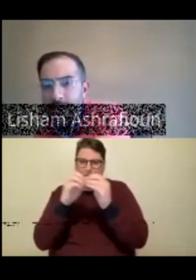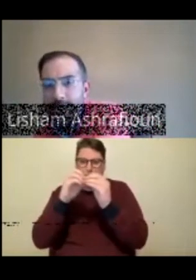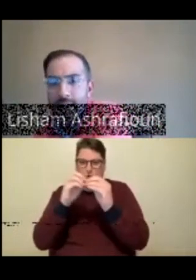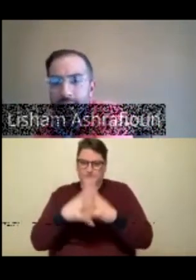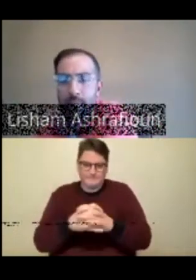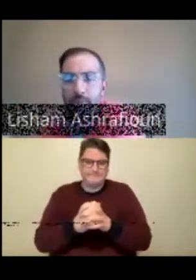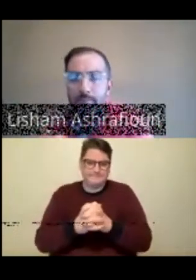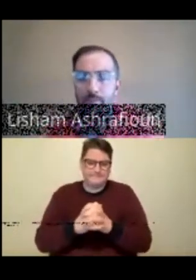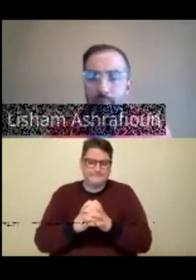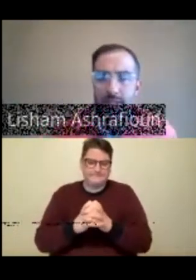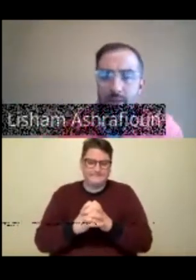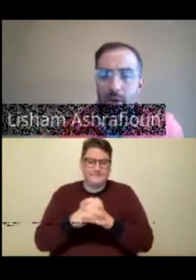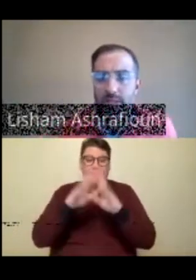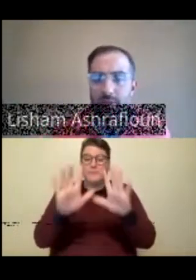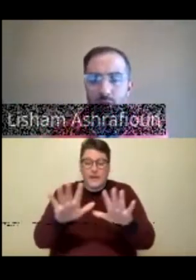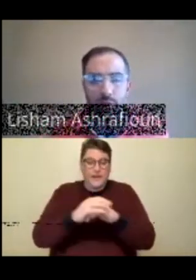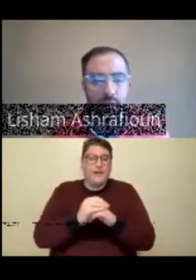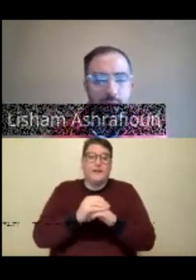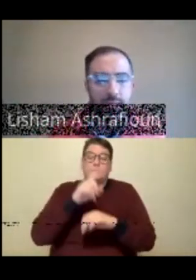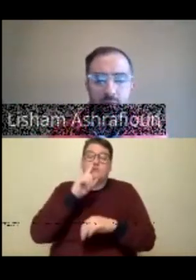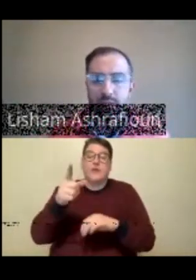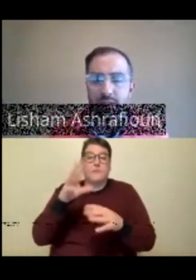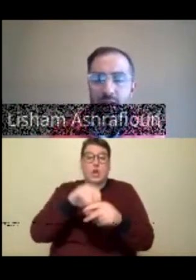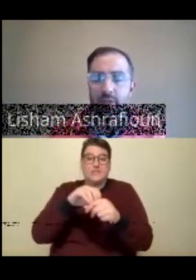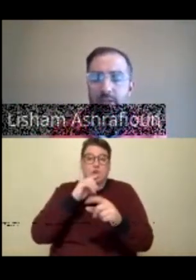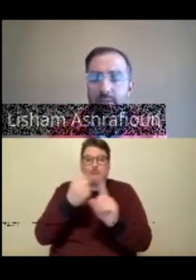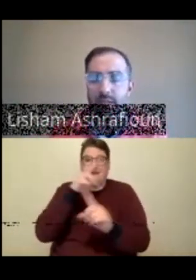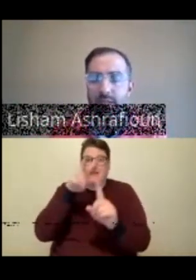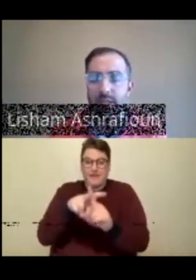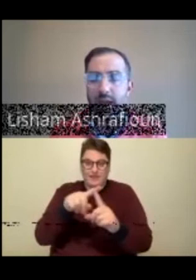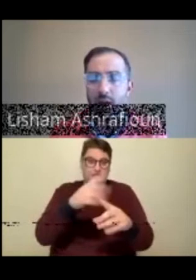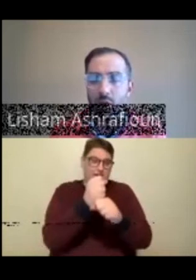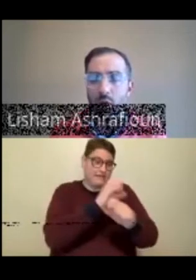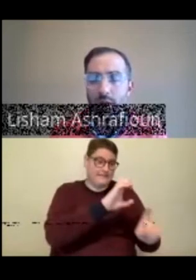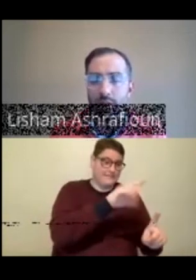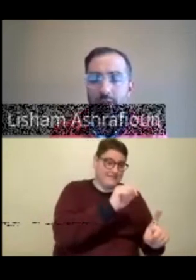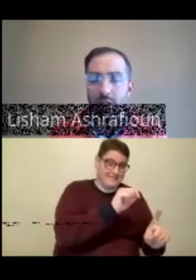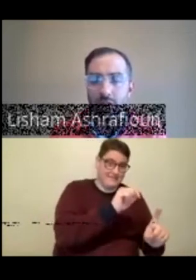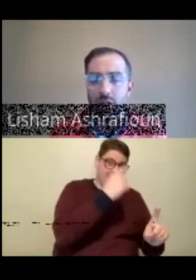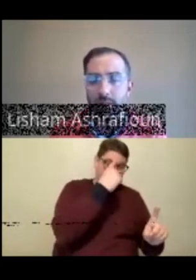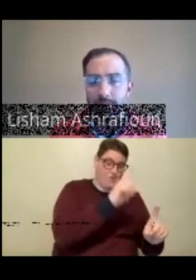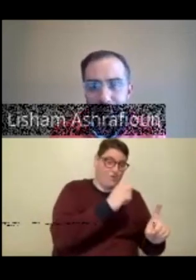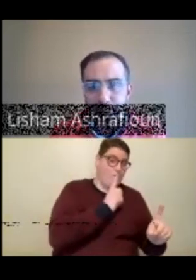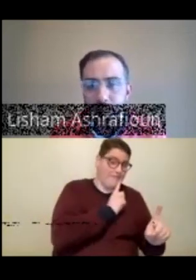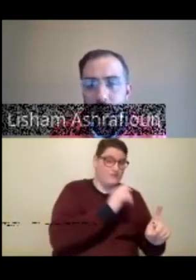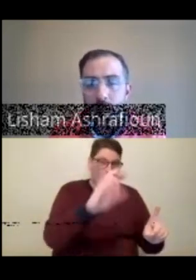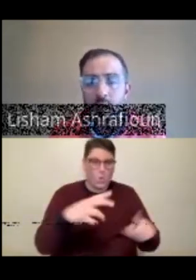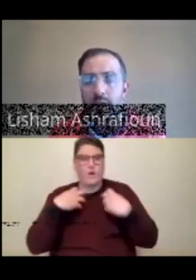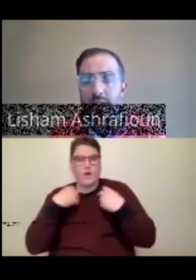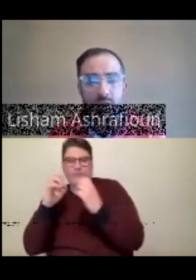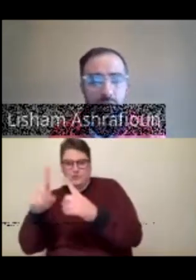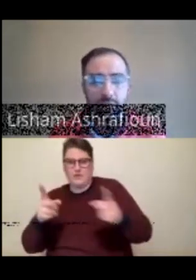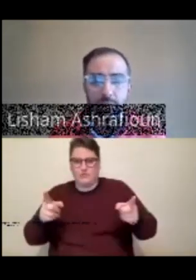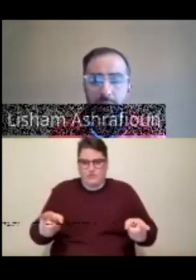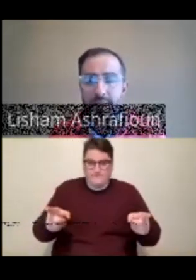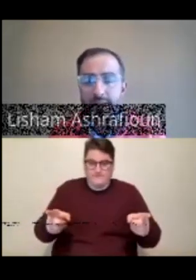in just a second, but basically participants are randomized to receive either CBTL or the health education.